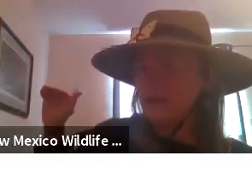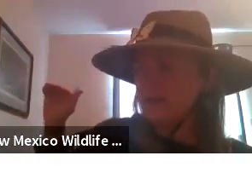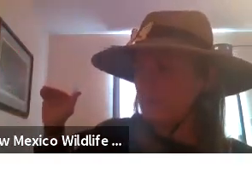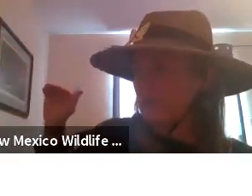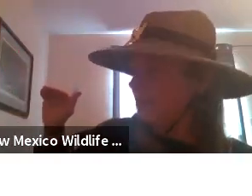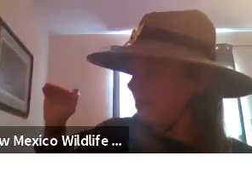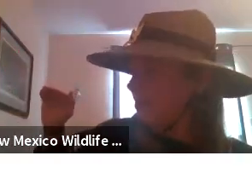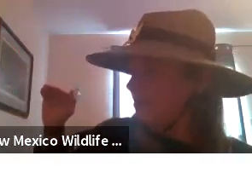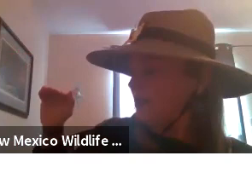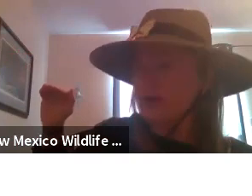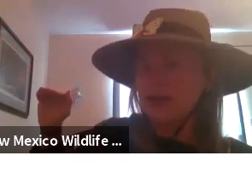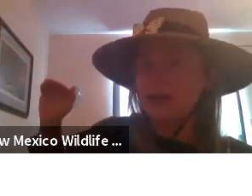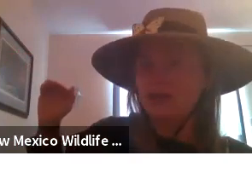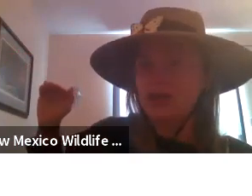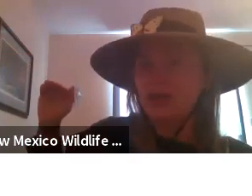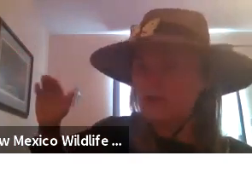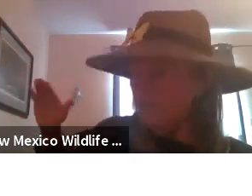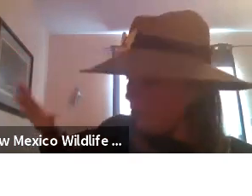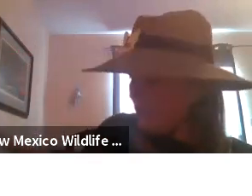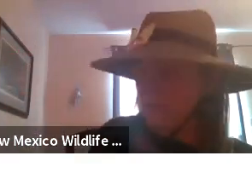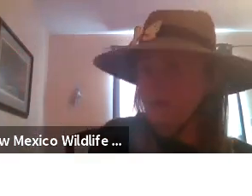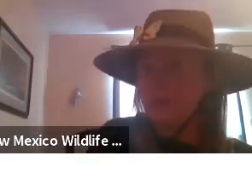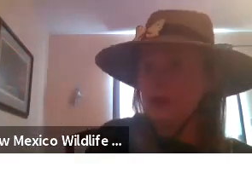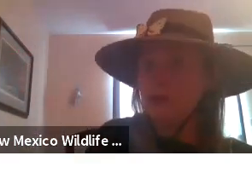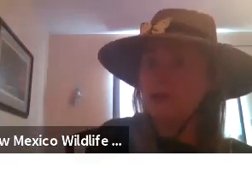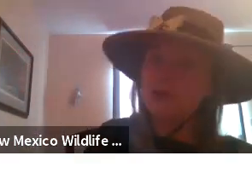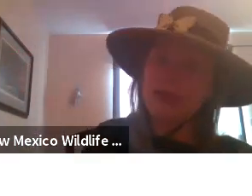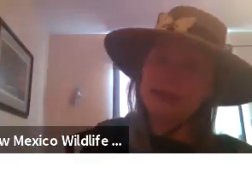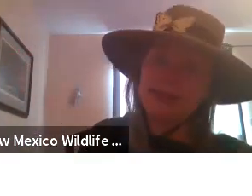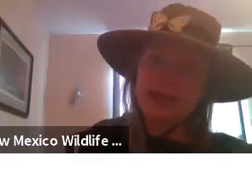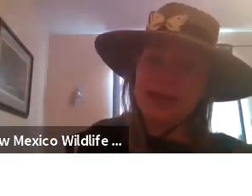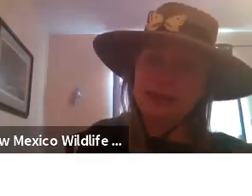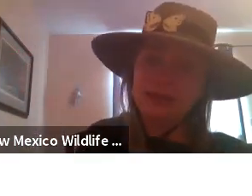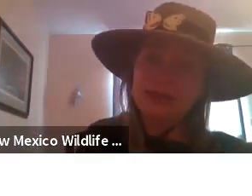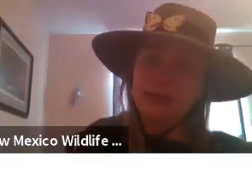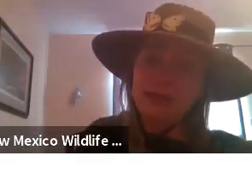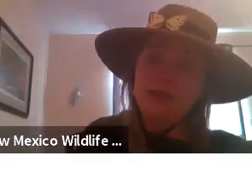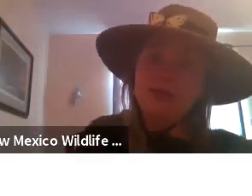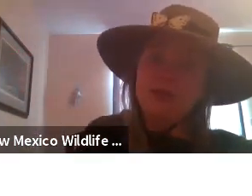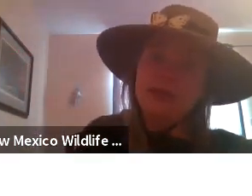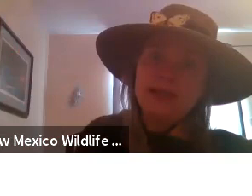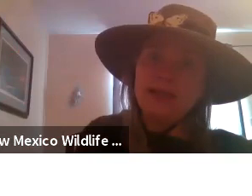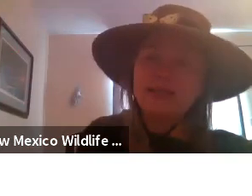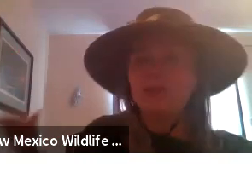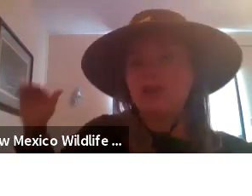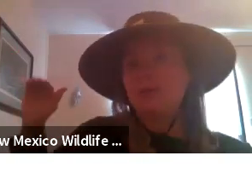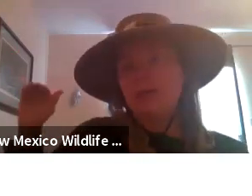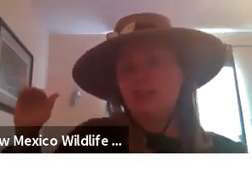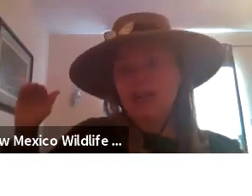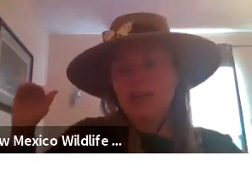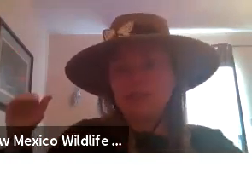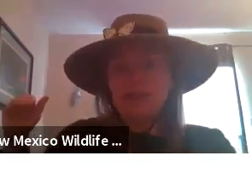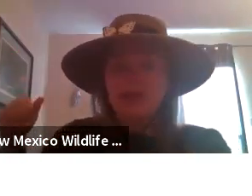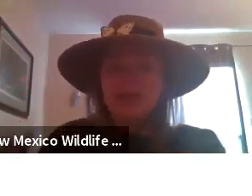right next to me. And this is their head, child. Or of course it might be lower. You can't see my hand when I sign it down here,